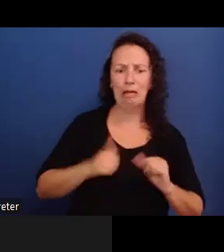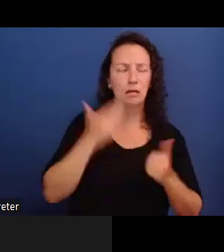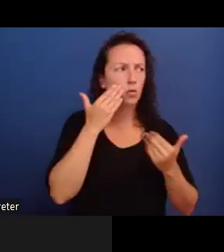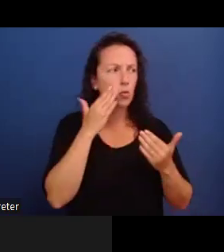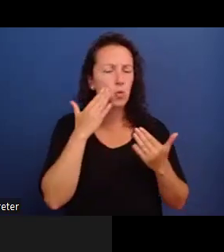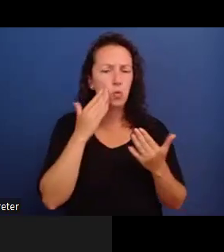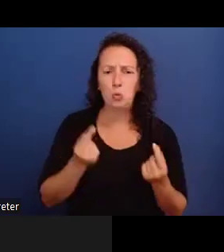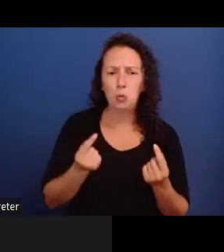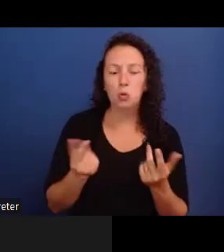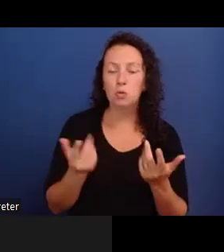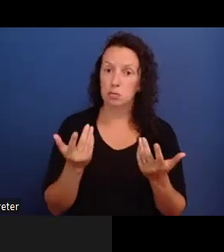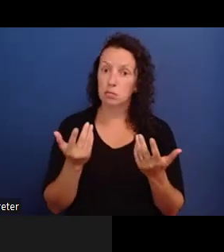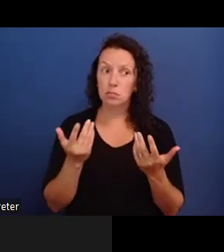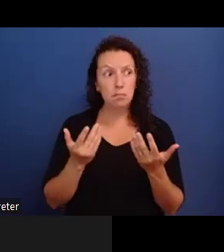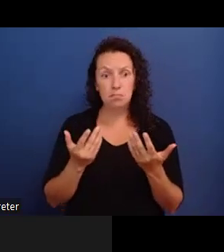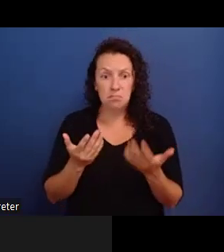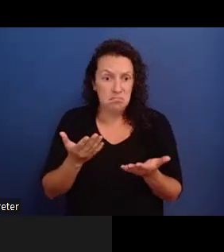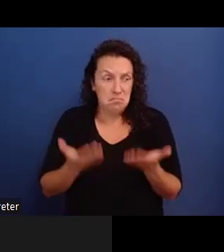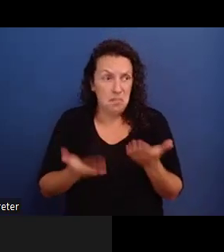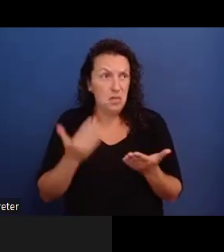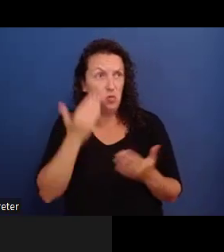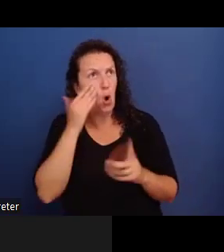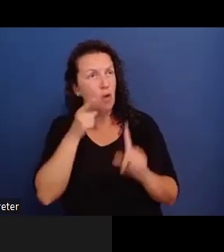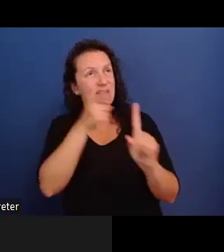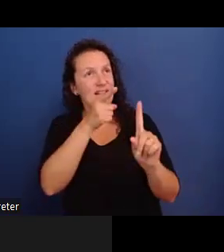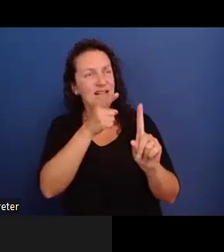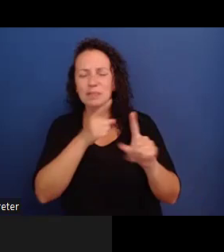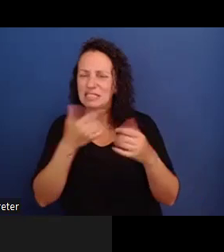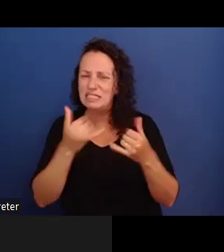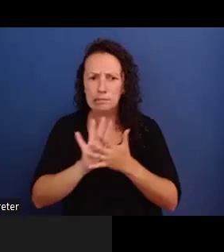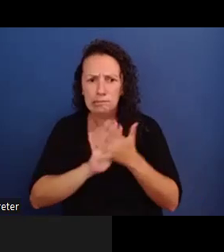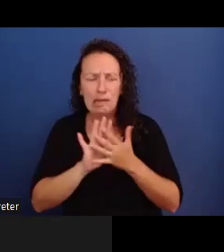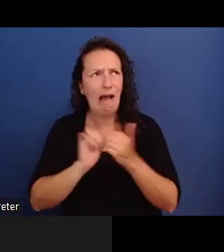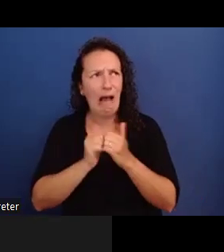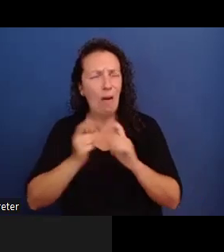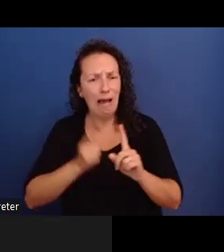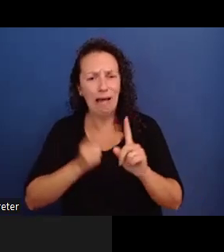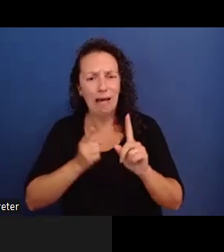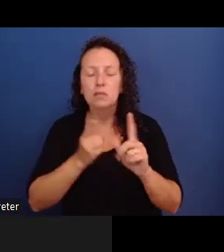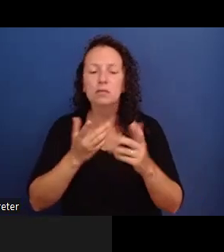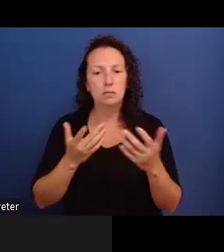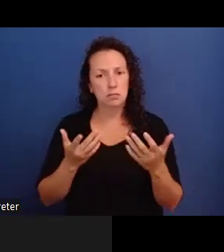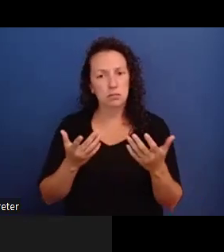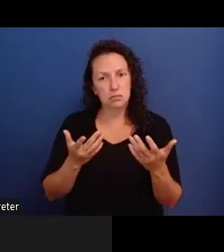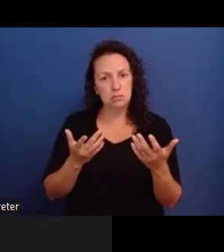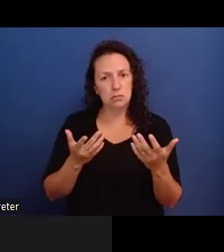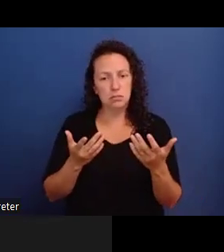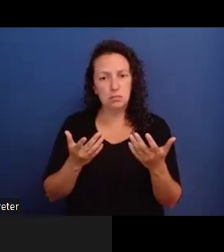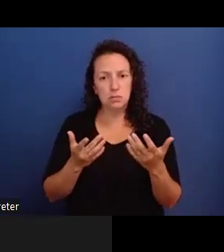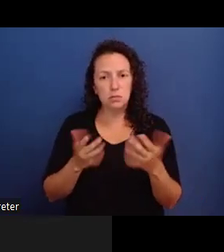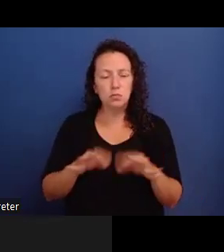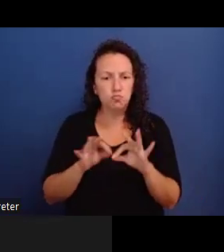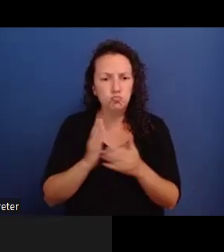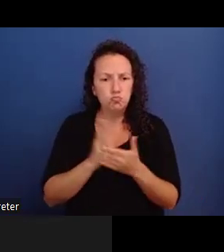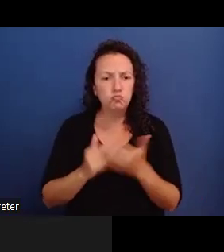know what we want, there are many questions. So what will happen is the